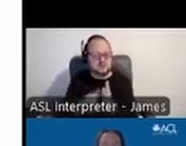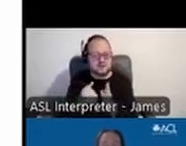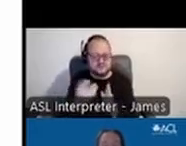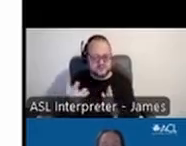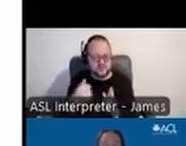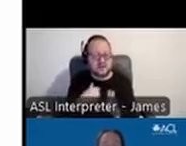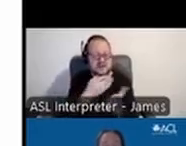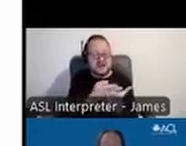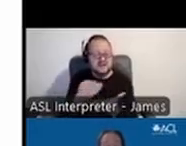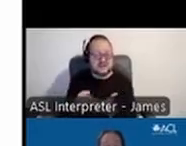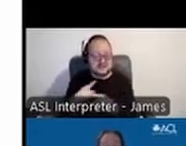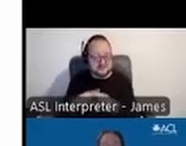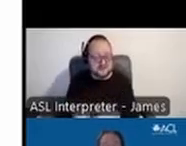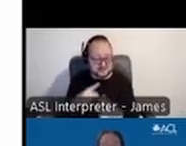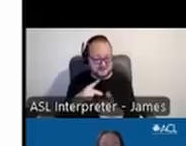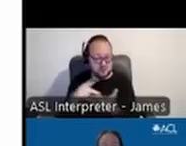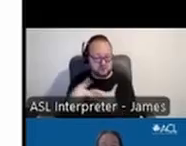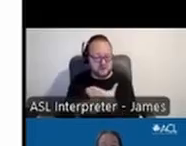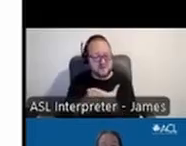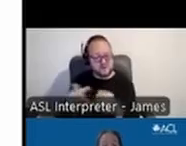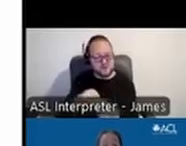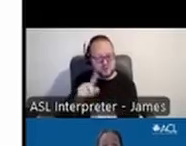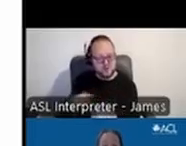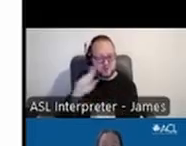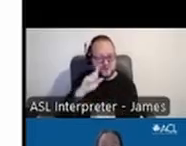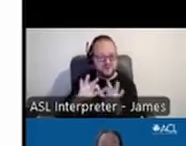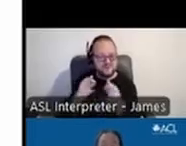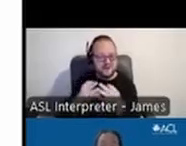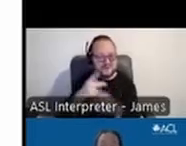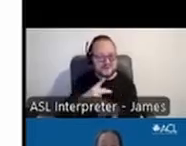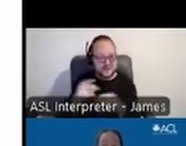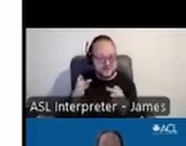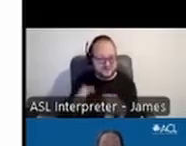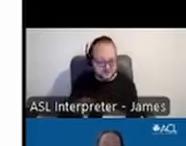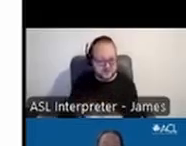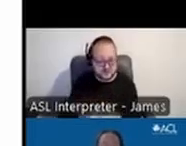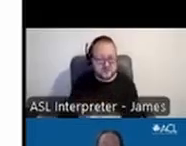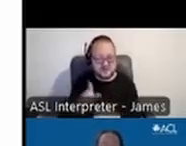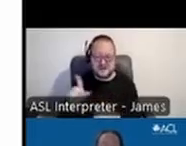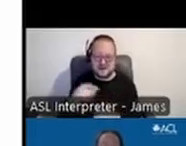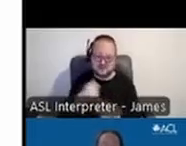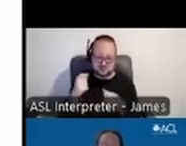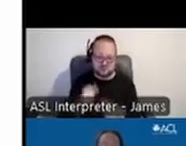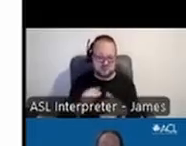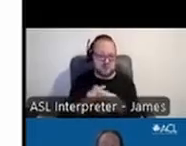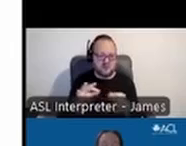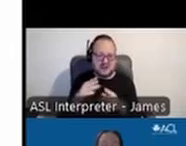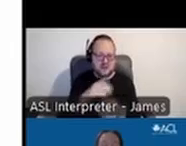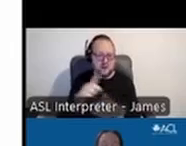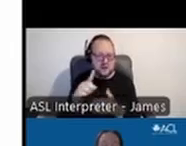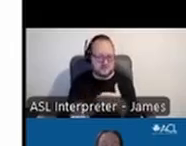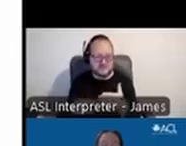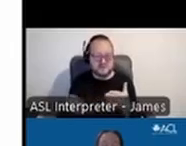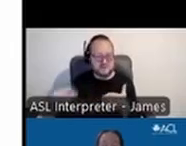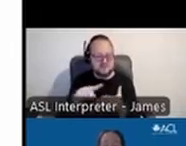programs, including those for family caregivers, which have strong outcomes and are attractive to our healthcare partners. They were really